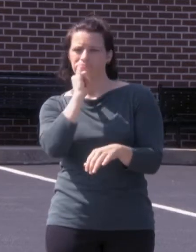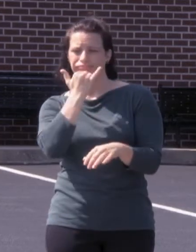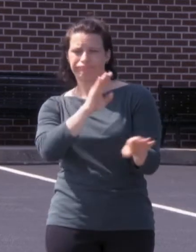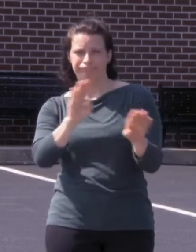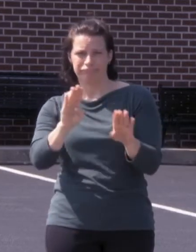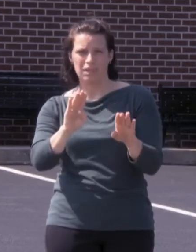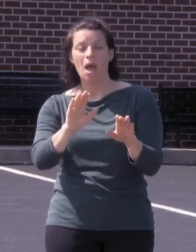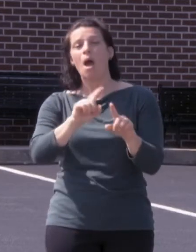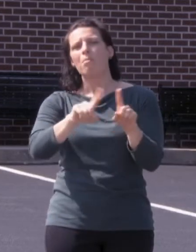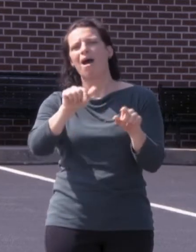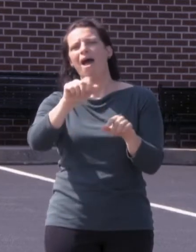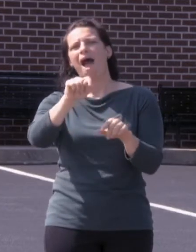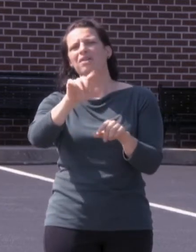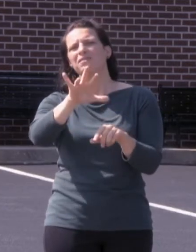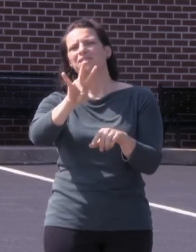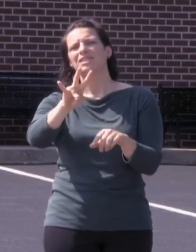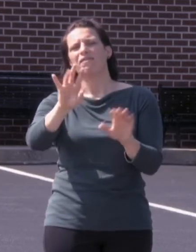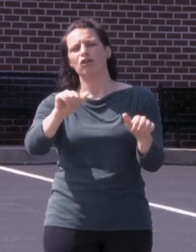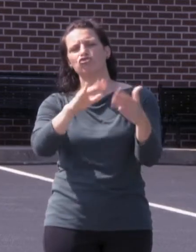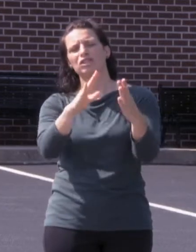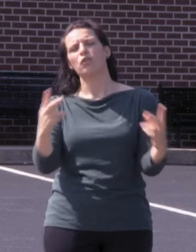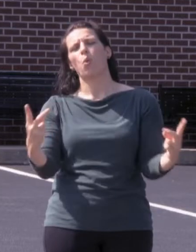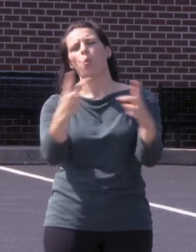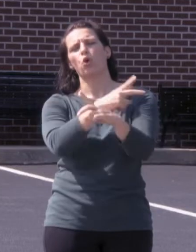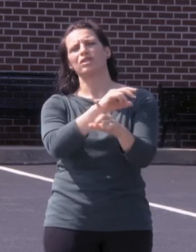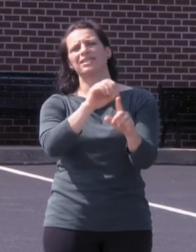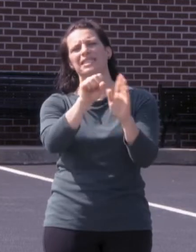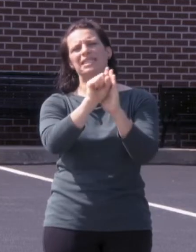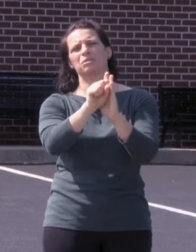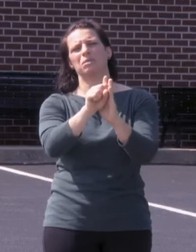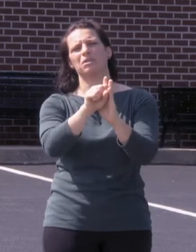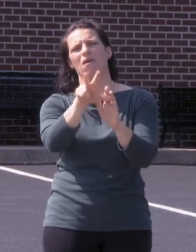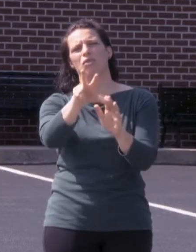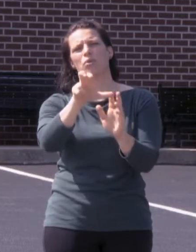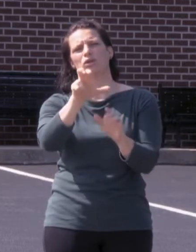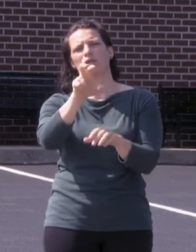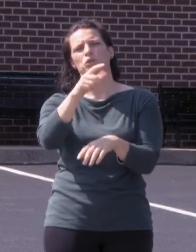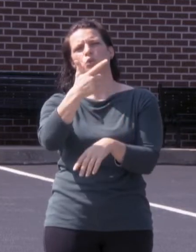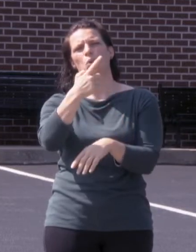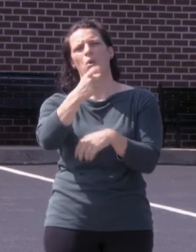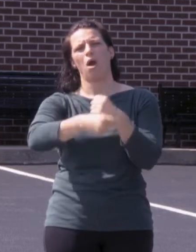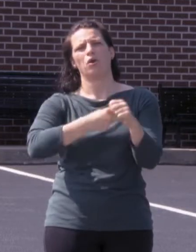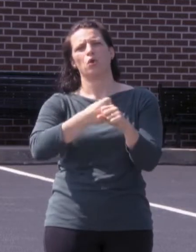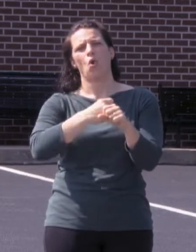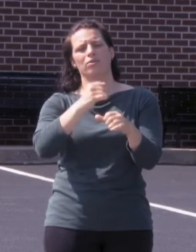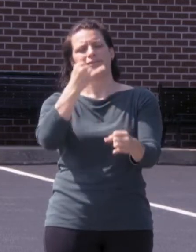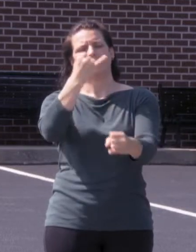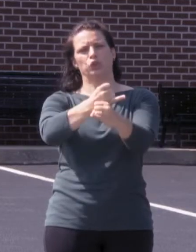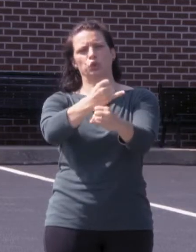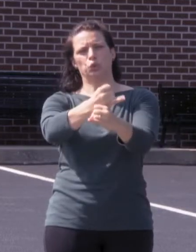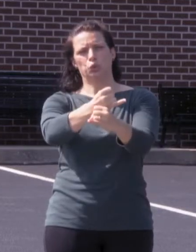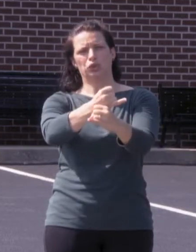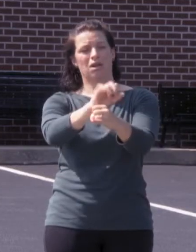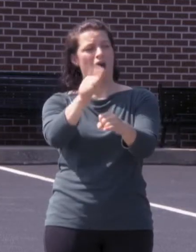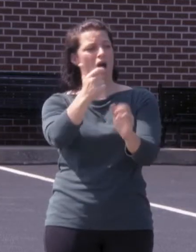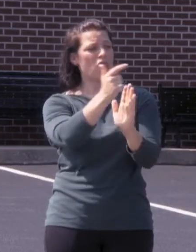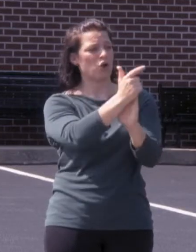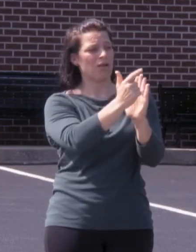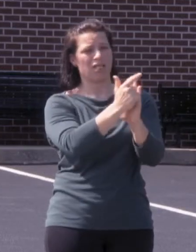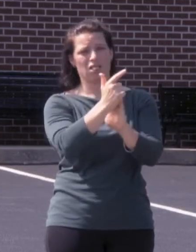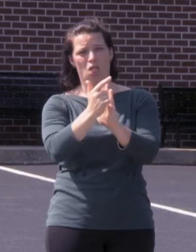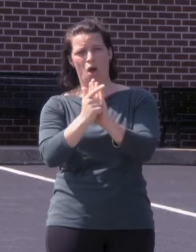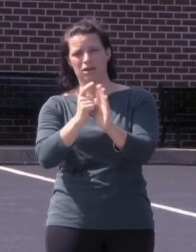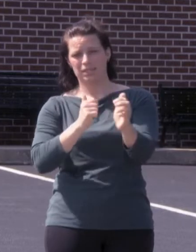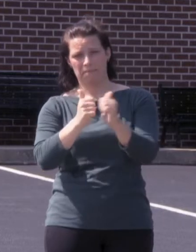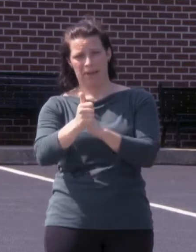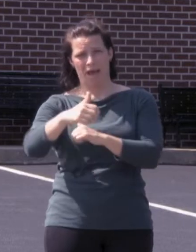57 addresses the worst symptoms of a 321-year-old institution. Other legislation yet